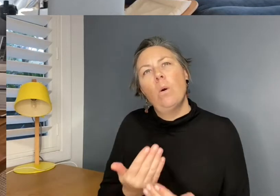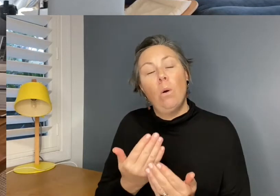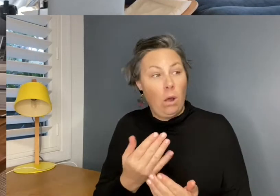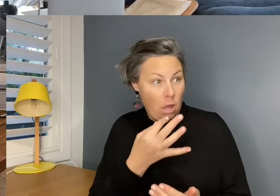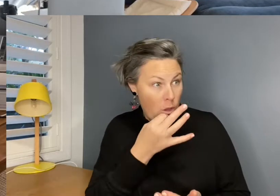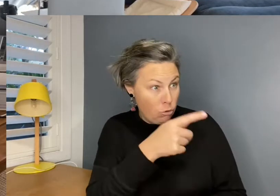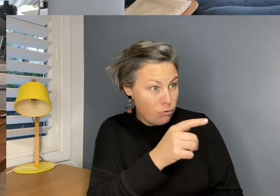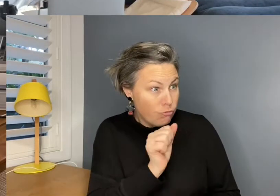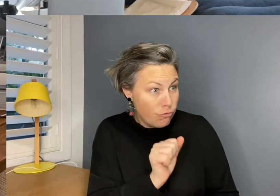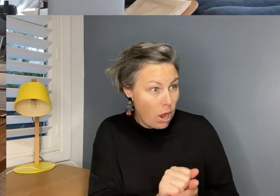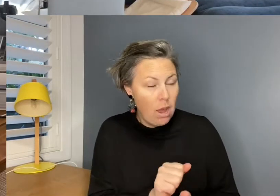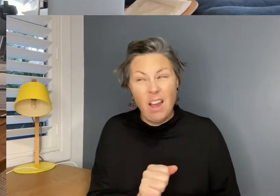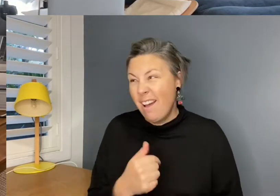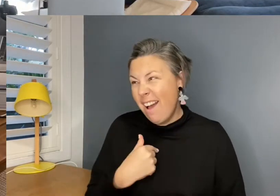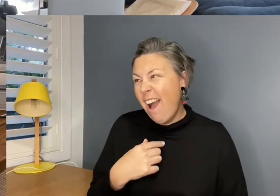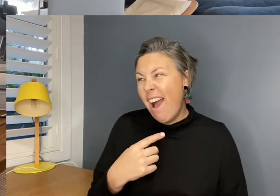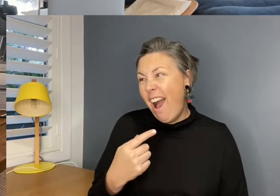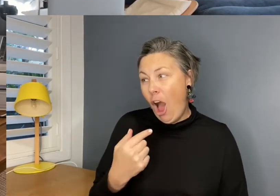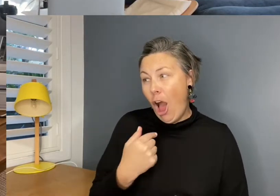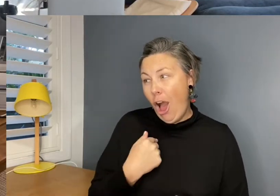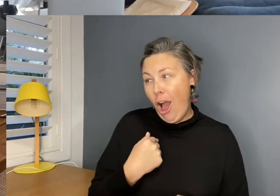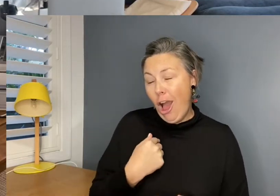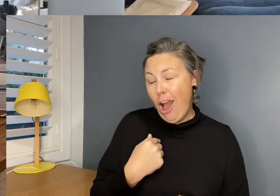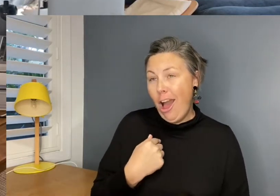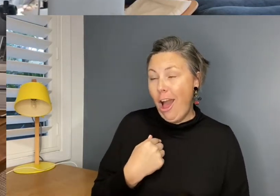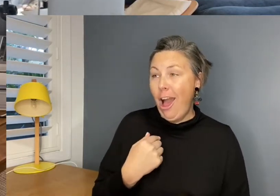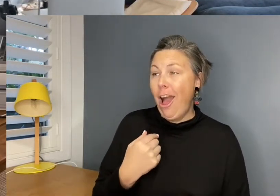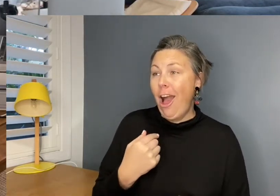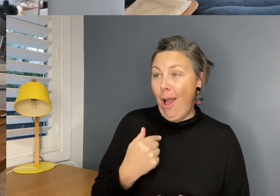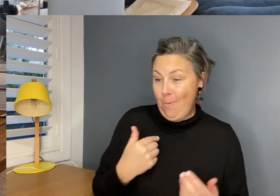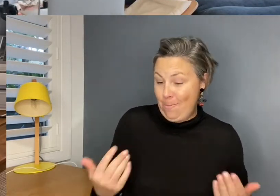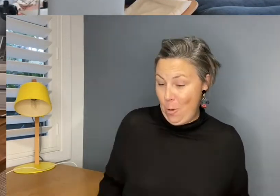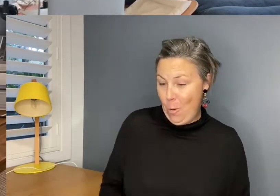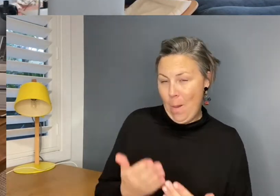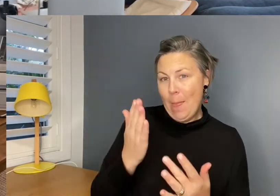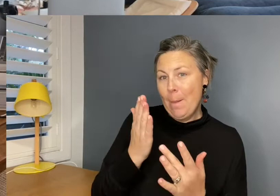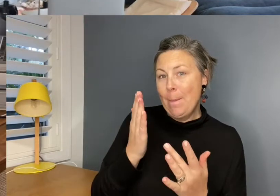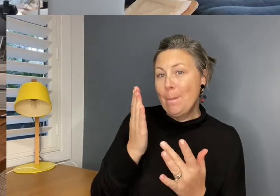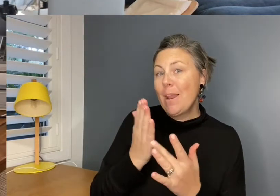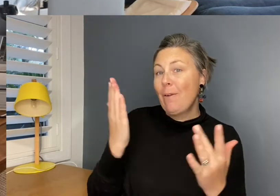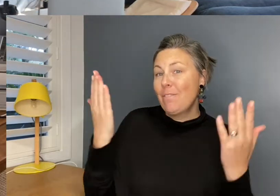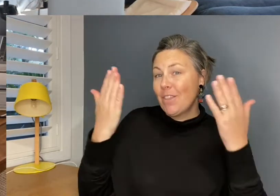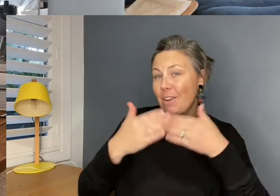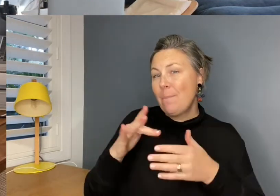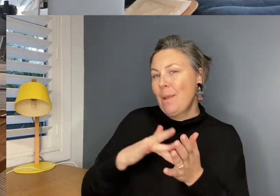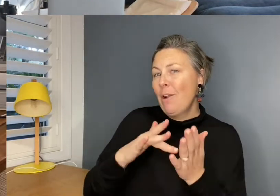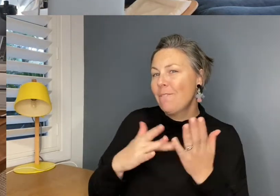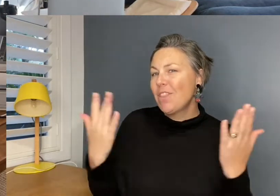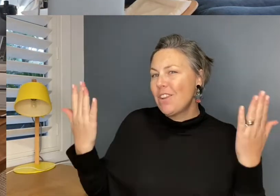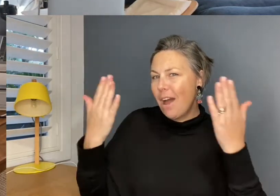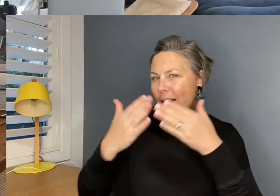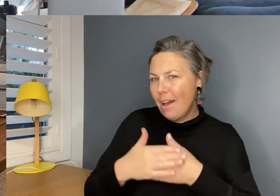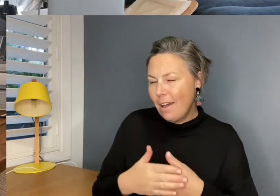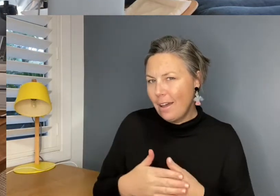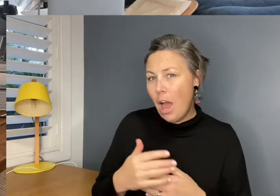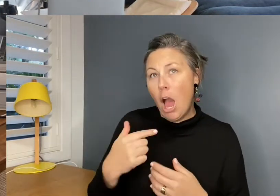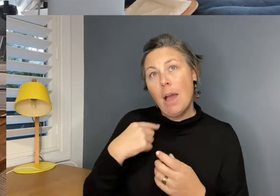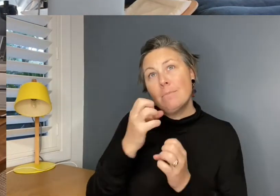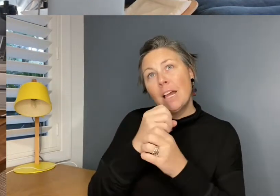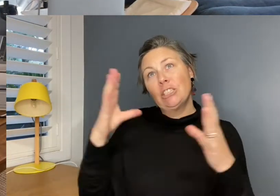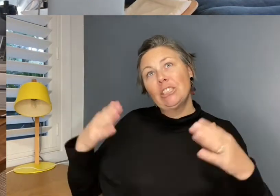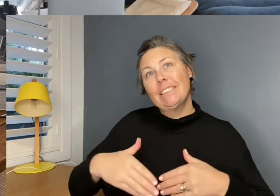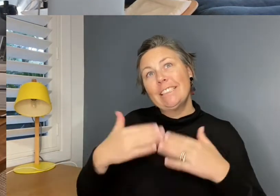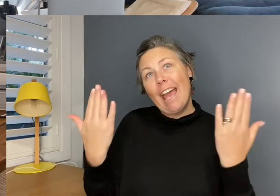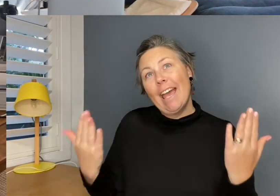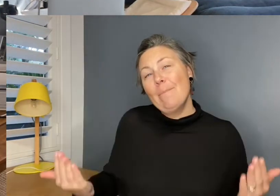birth? In the middle of the night? No, You didn't but I give did. birth. Oh, hang on. Well, I did picture it to be during the day. Yeah. Whereas Honey was born